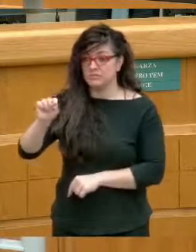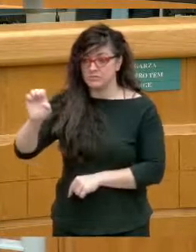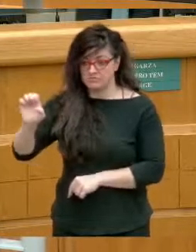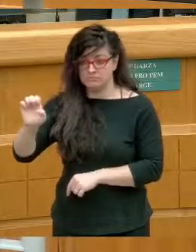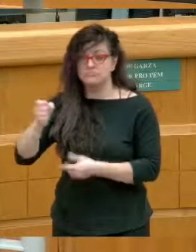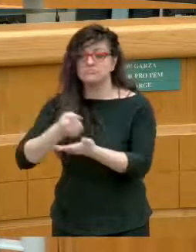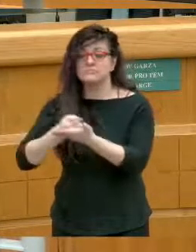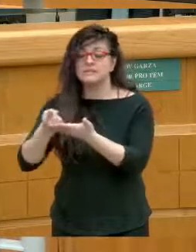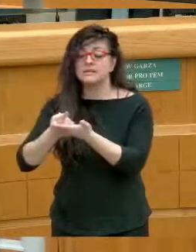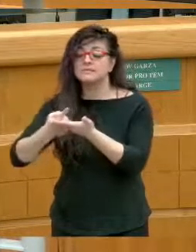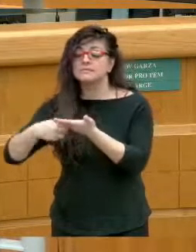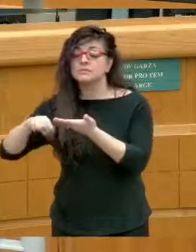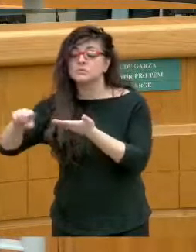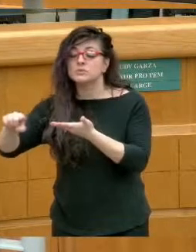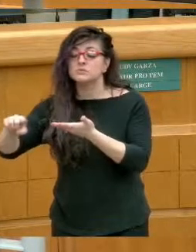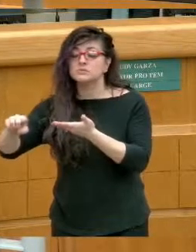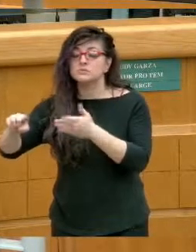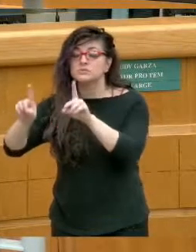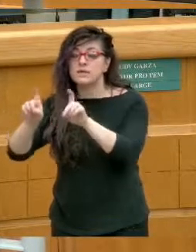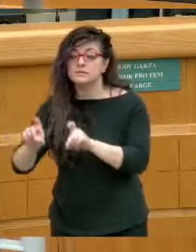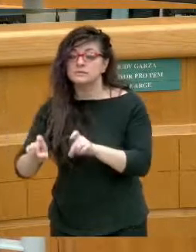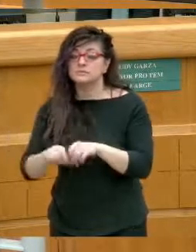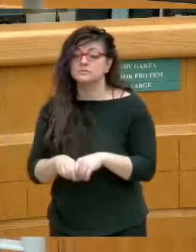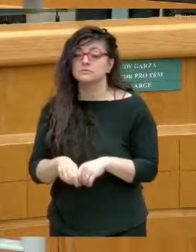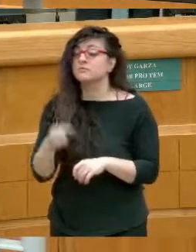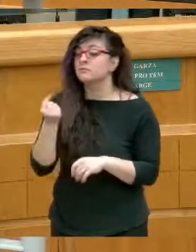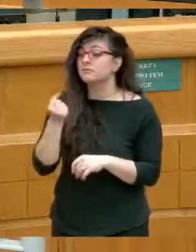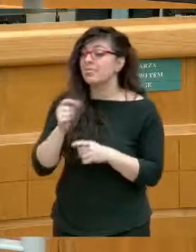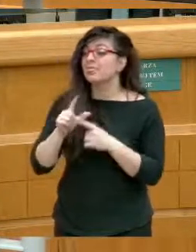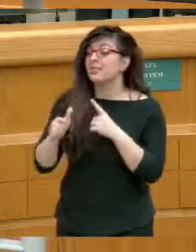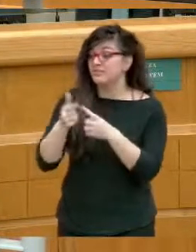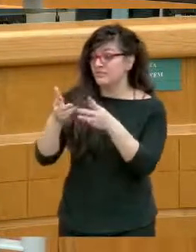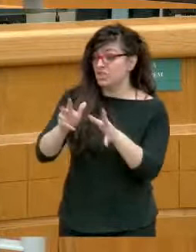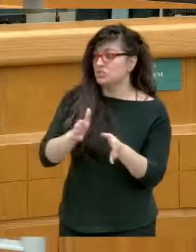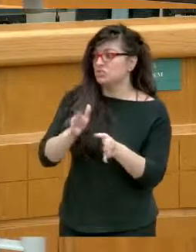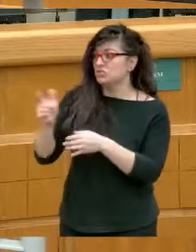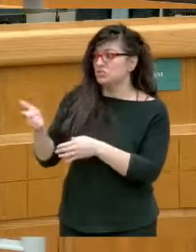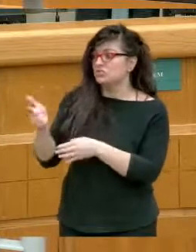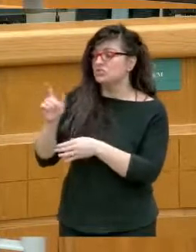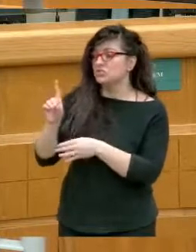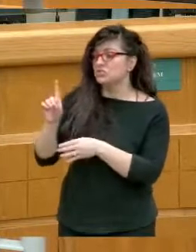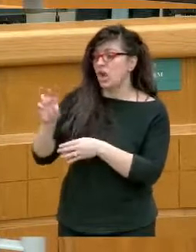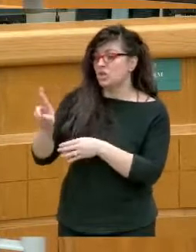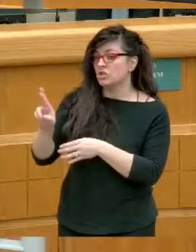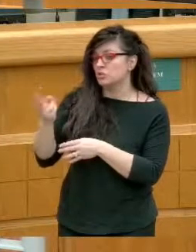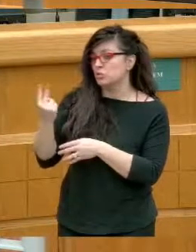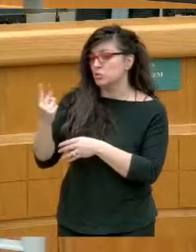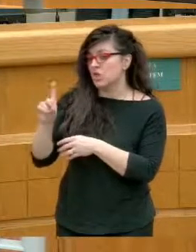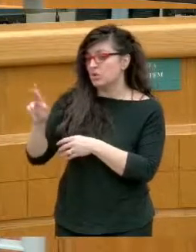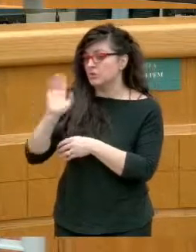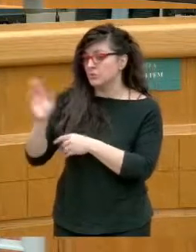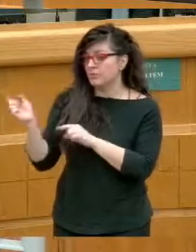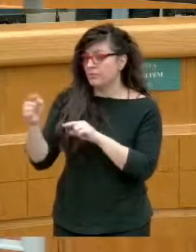to Dr. Bird. Also with Dr. Bird is Dr. Tussaud from Texas A&M today, so we want to thank him for being here as well.